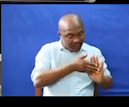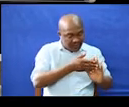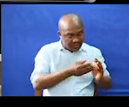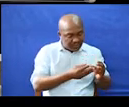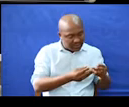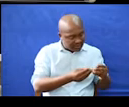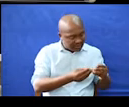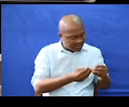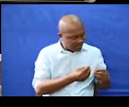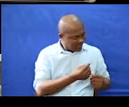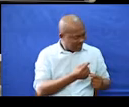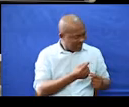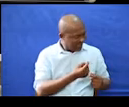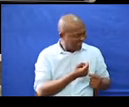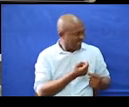simple form